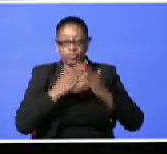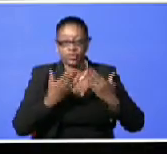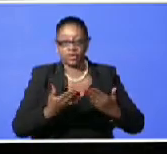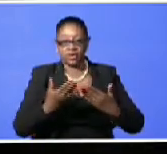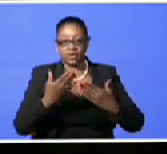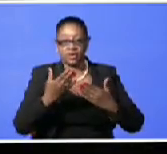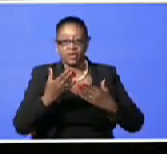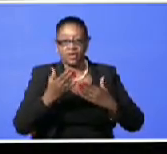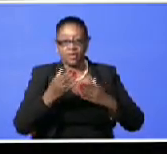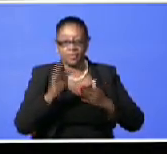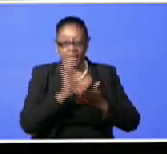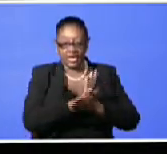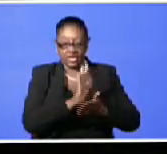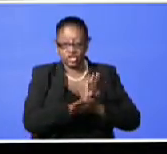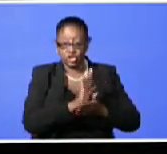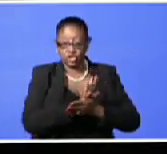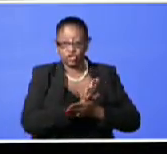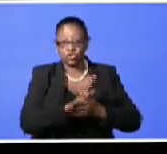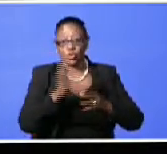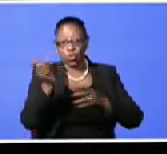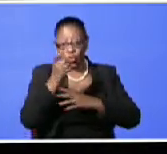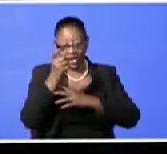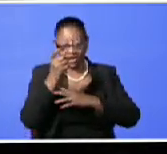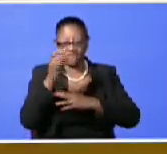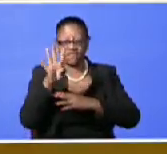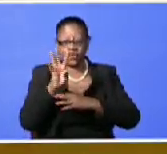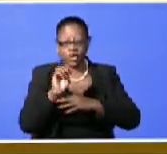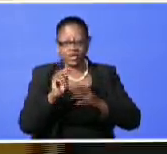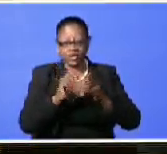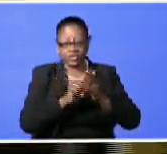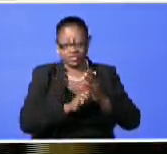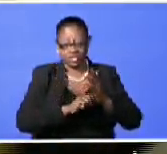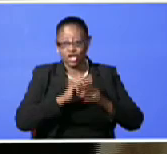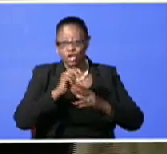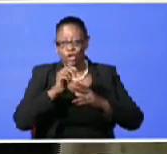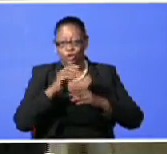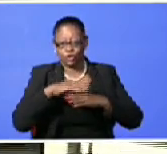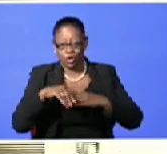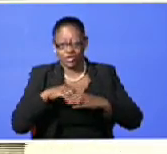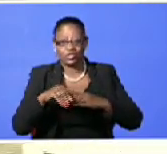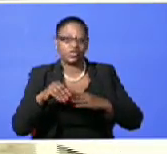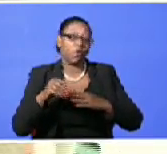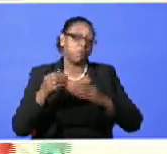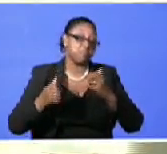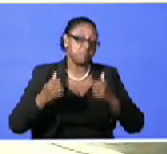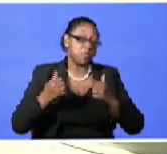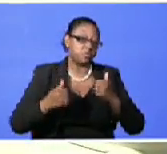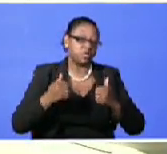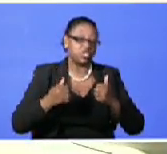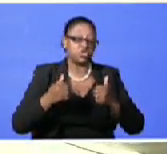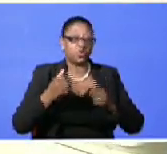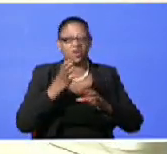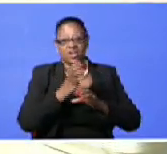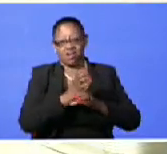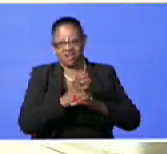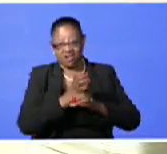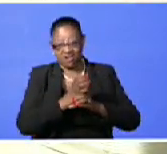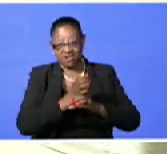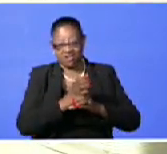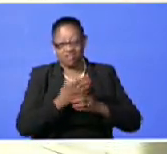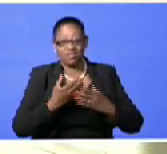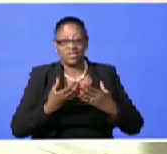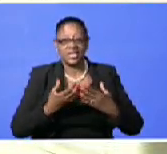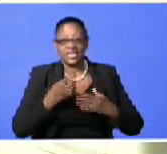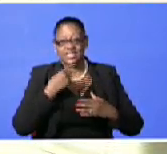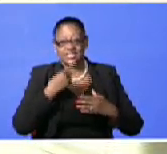to win over $40,000 in cash prizes as well as a brand new car. Winner Shavanya Kroll says a new